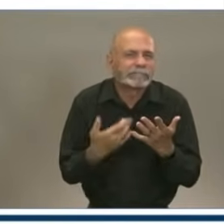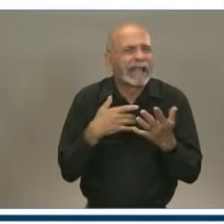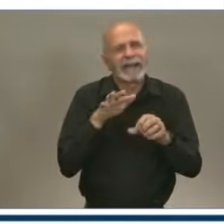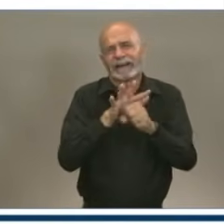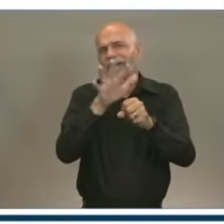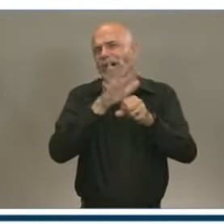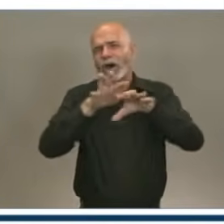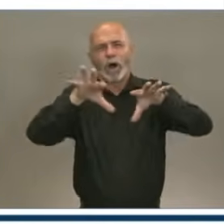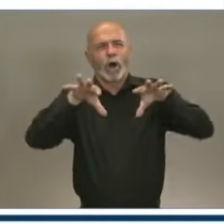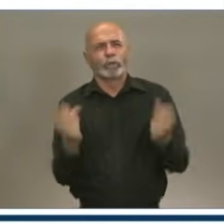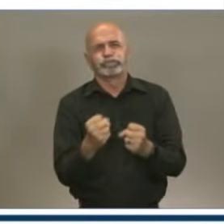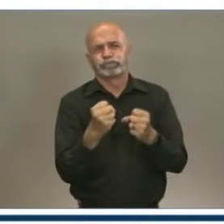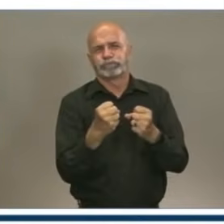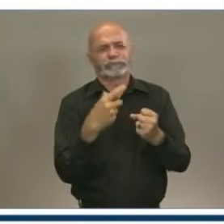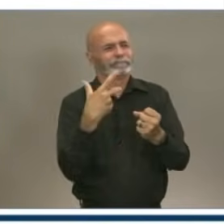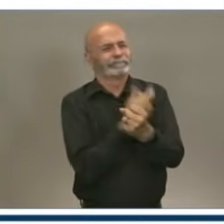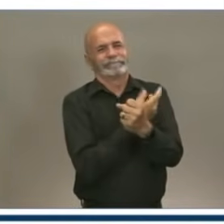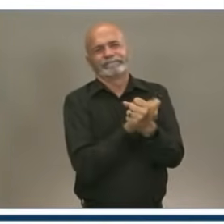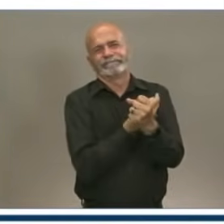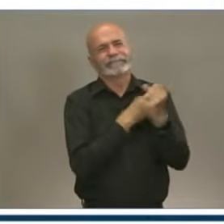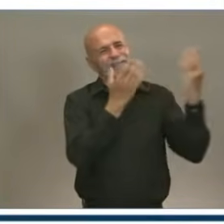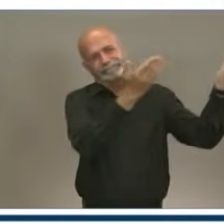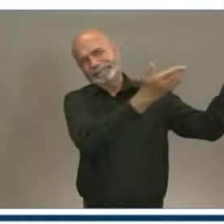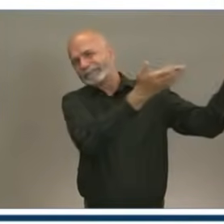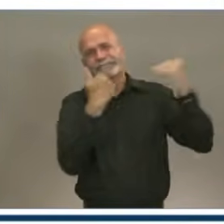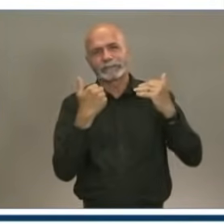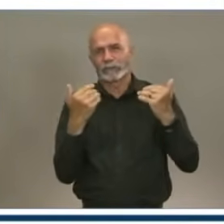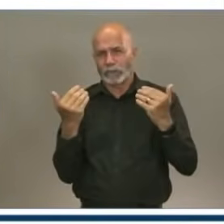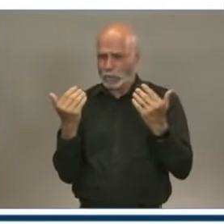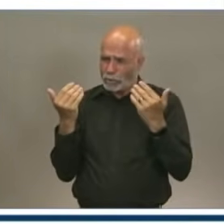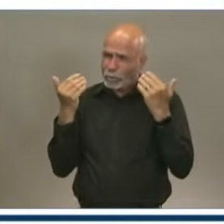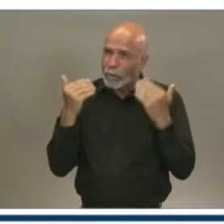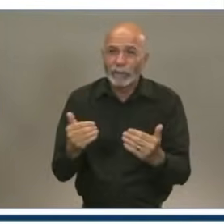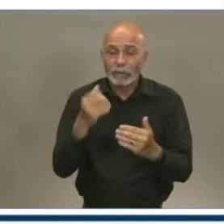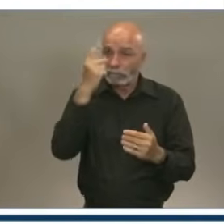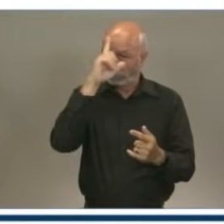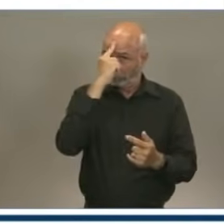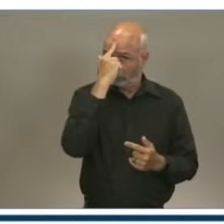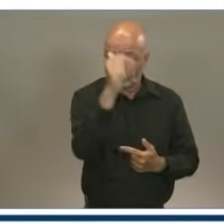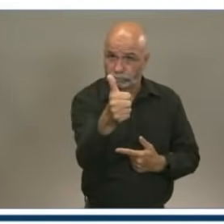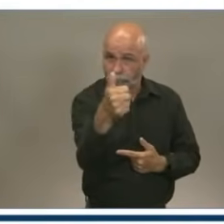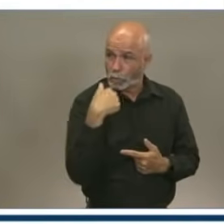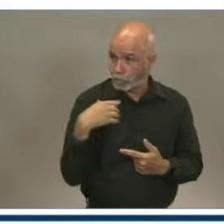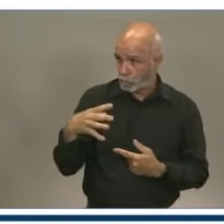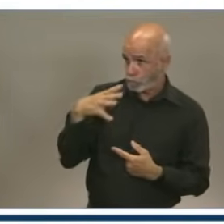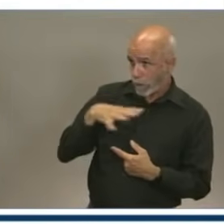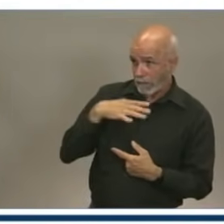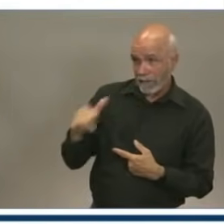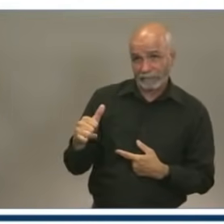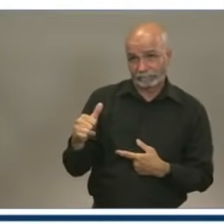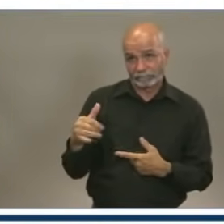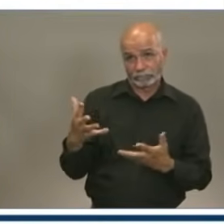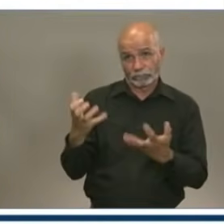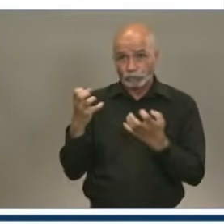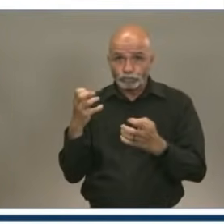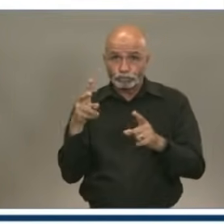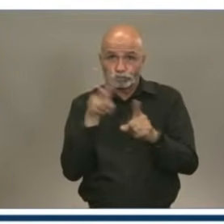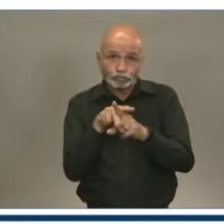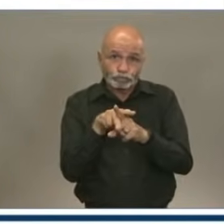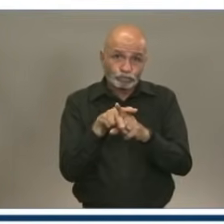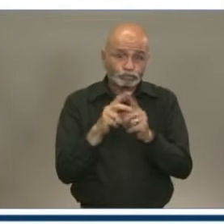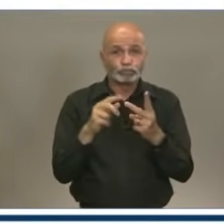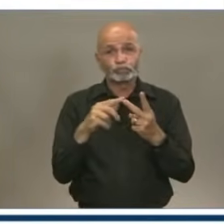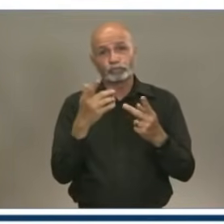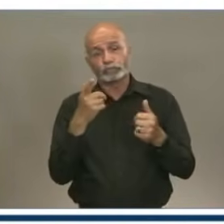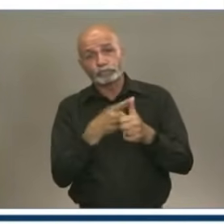enough available appointments. Now it's up to Nova Scotians. We need everyone who can to get their first and second dose as soon